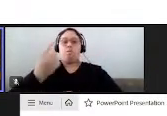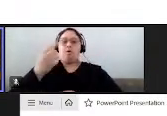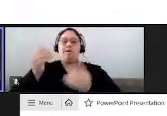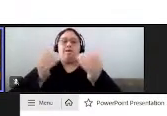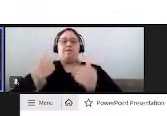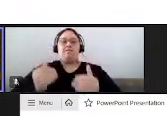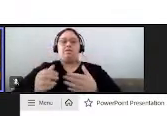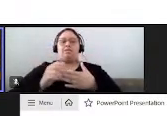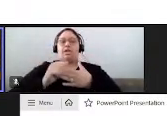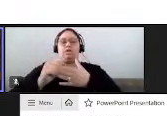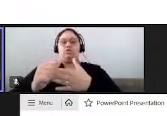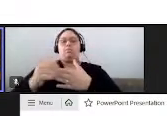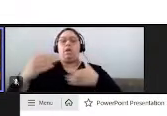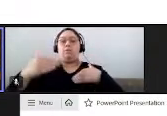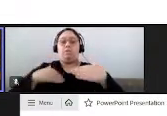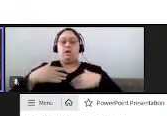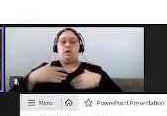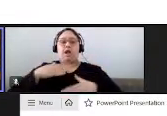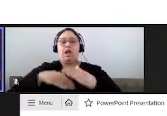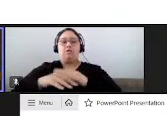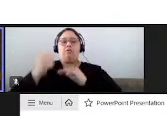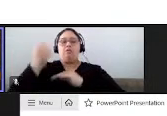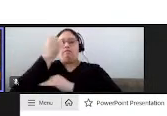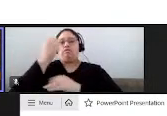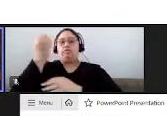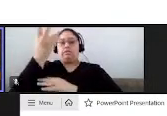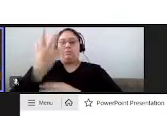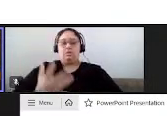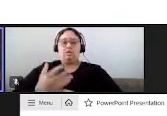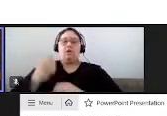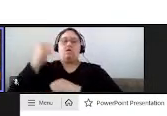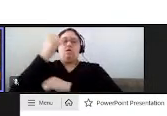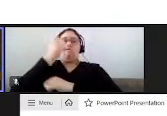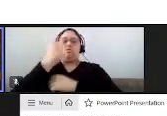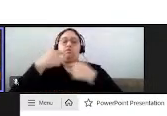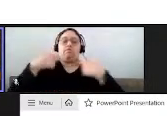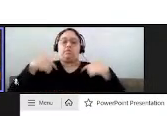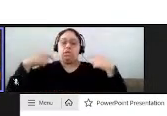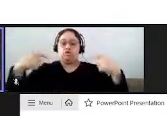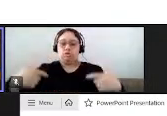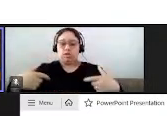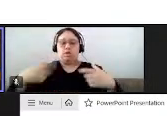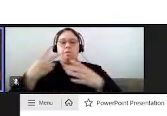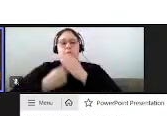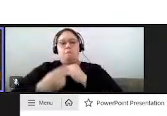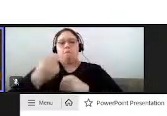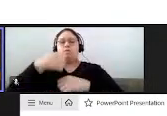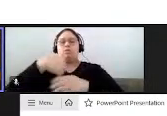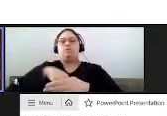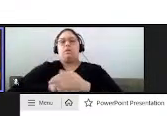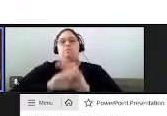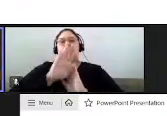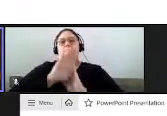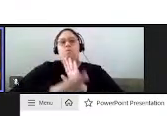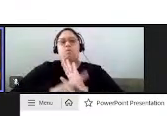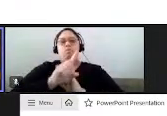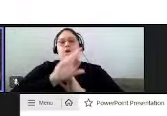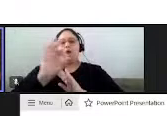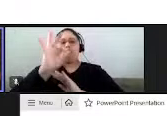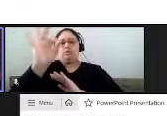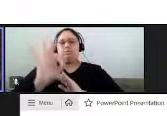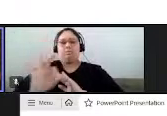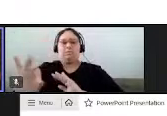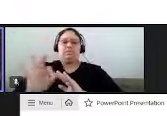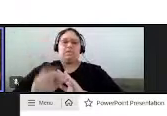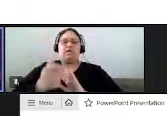Governance, Leadership and Administration, under the Office of the Speaker and the Office of the Secretary, under both sub-programs, 100% of